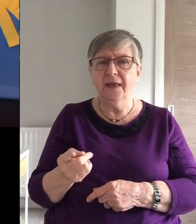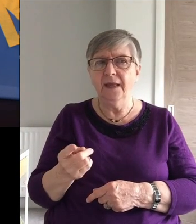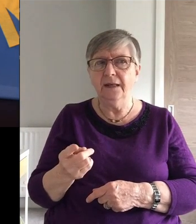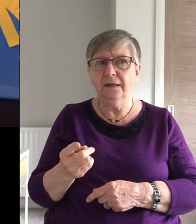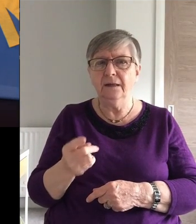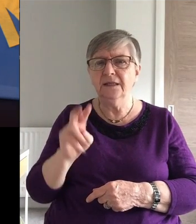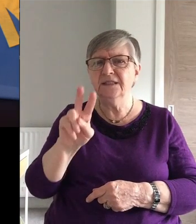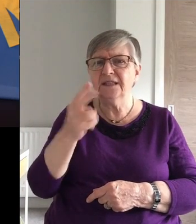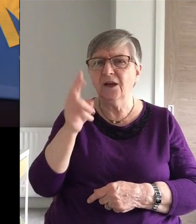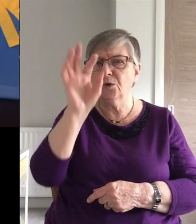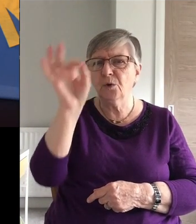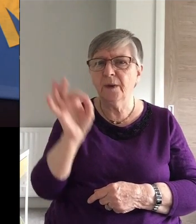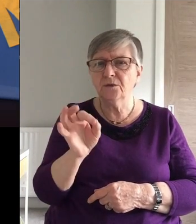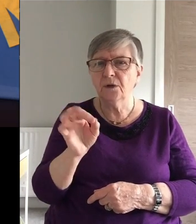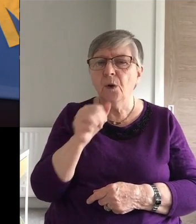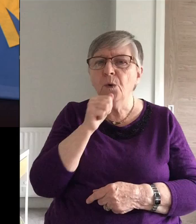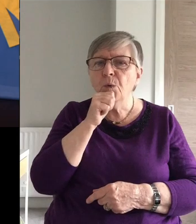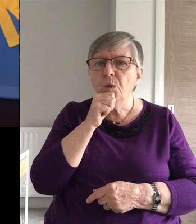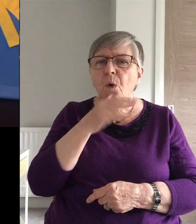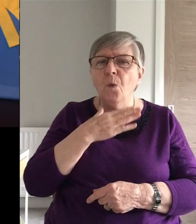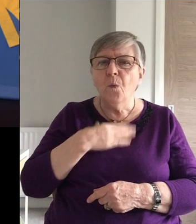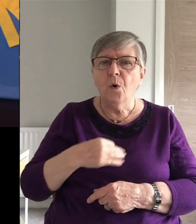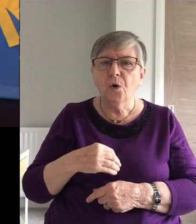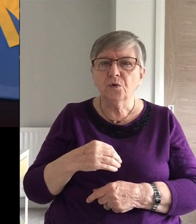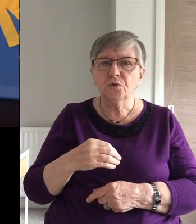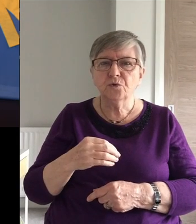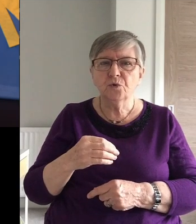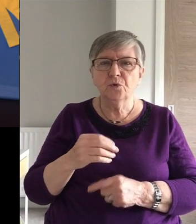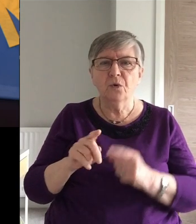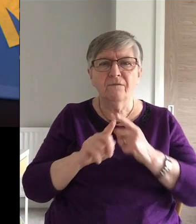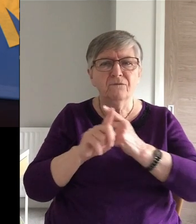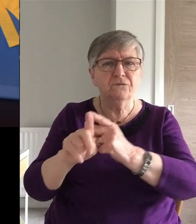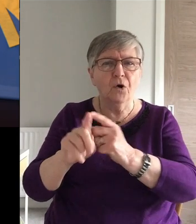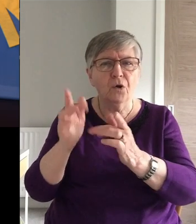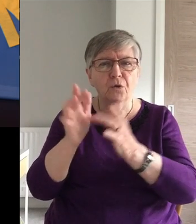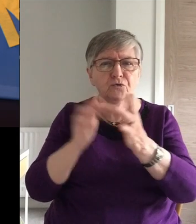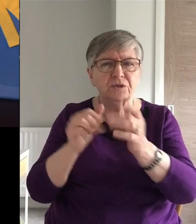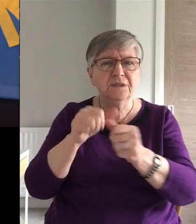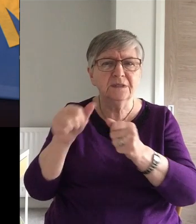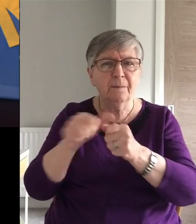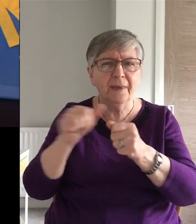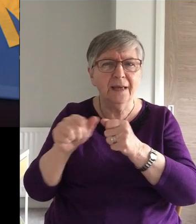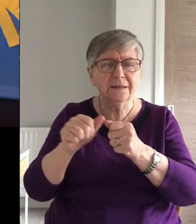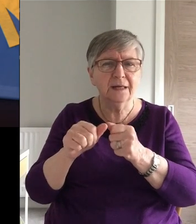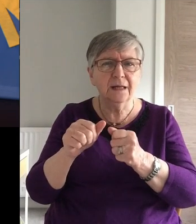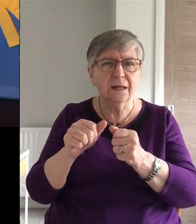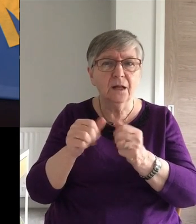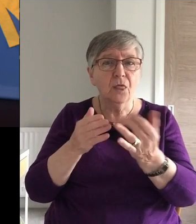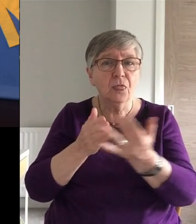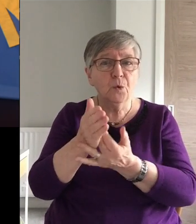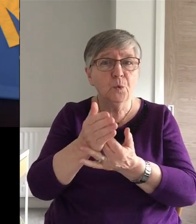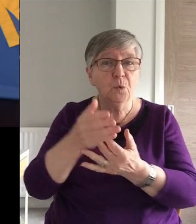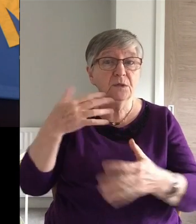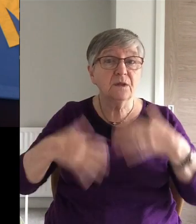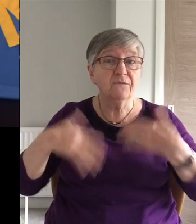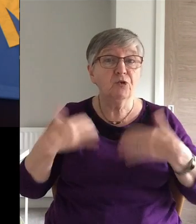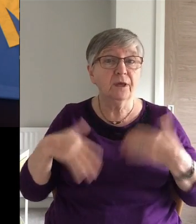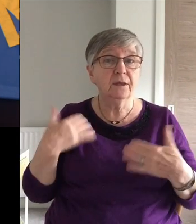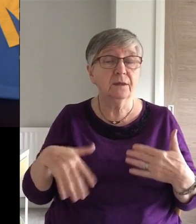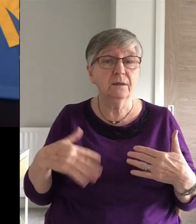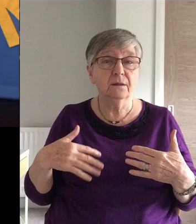But then, suppose we move on to the question, who wants to grow in following Jesus? Who wants to know God better through